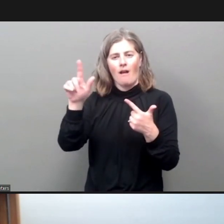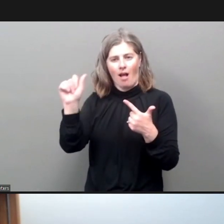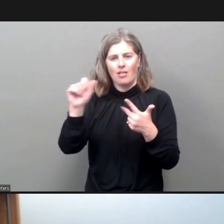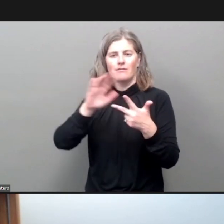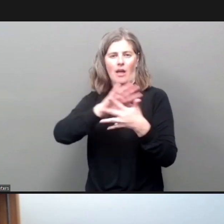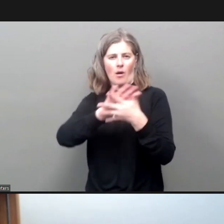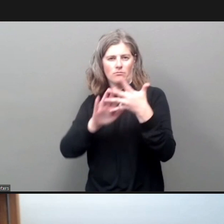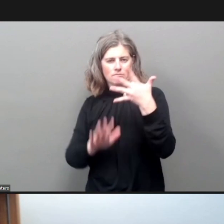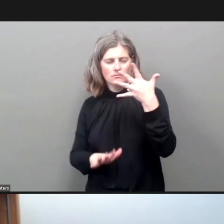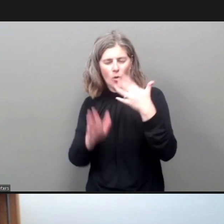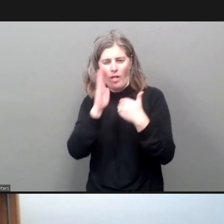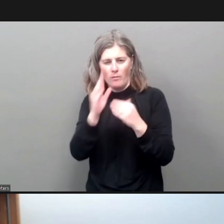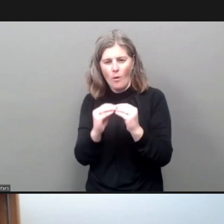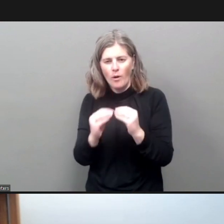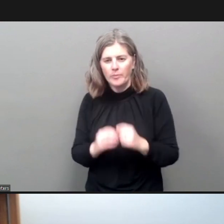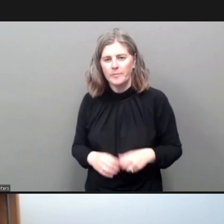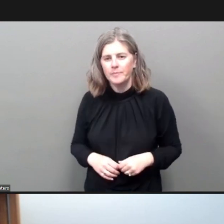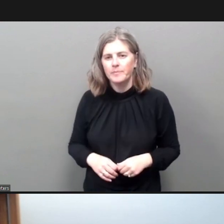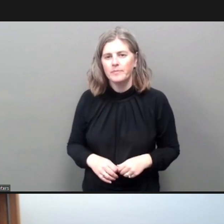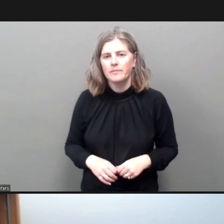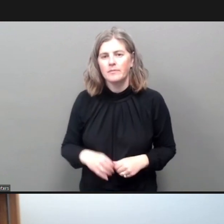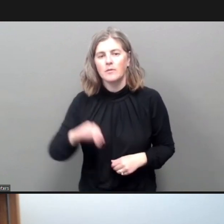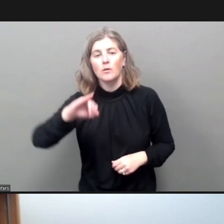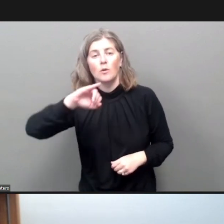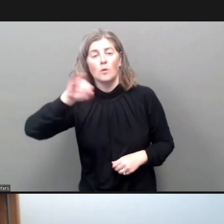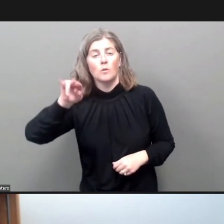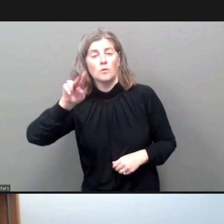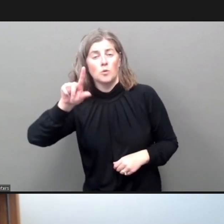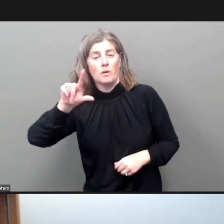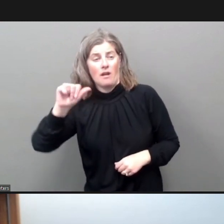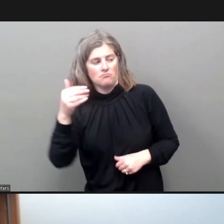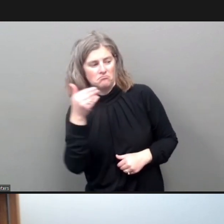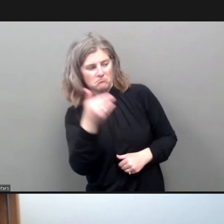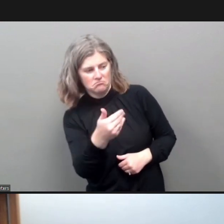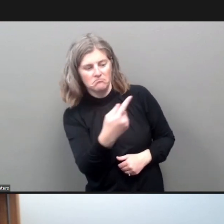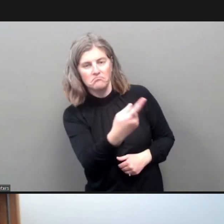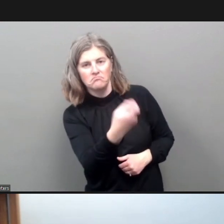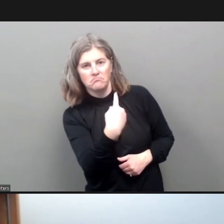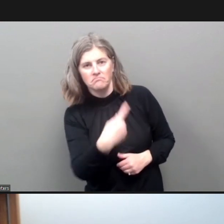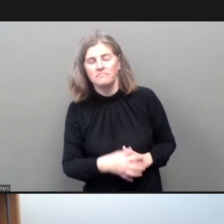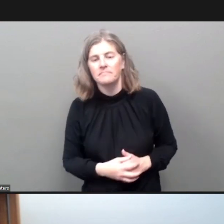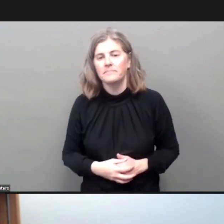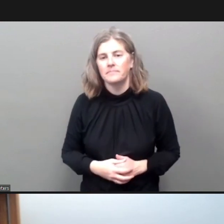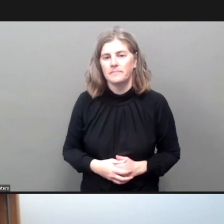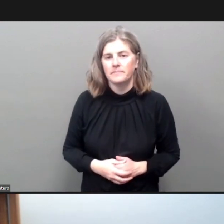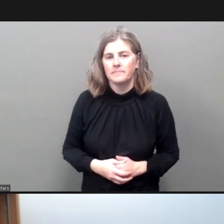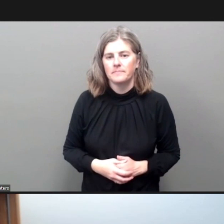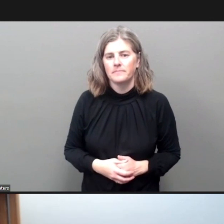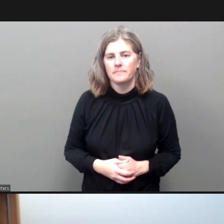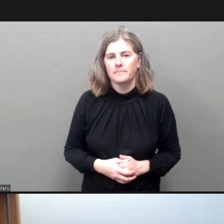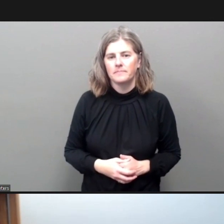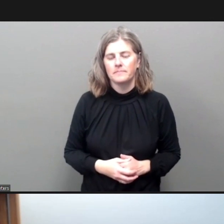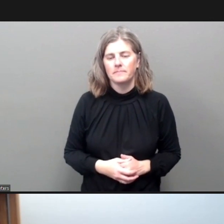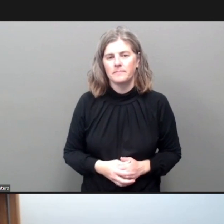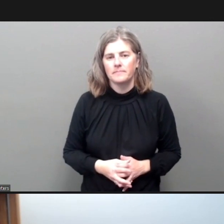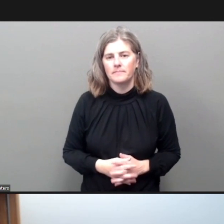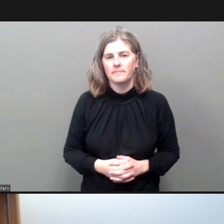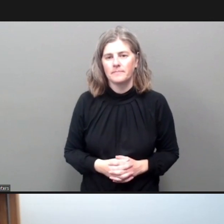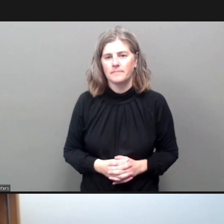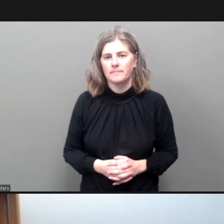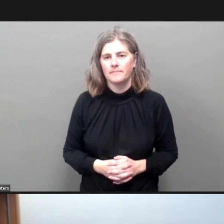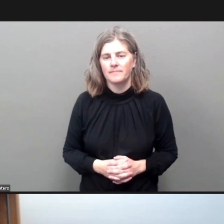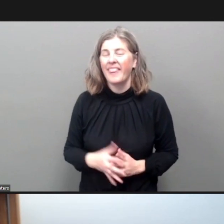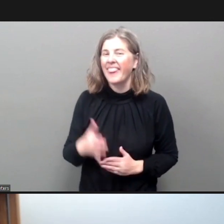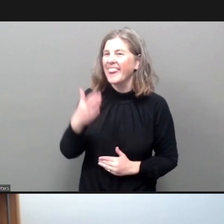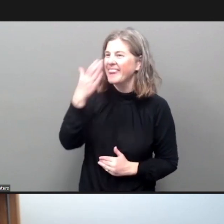Michaela Helian. Michaela, if I'm pronouncing your name wrong, just let me know and I'll correct. Julia, you are unmuted.